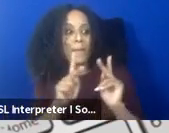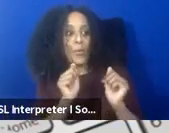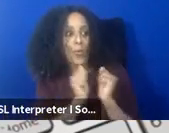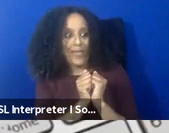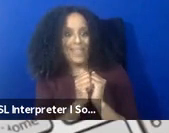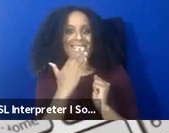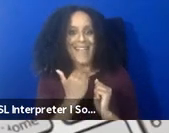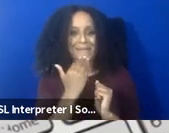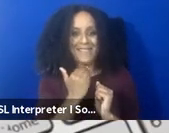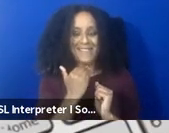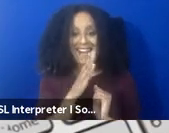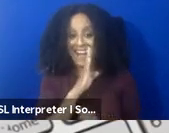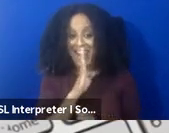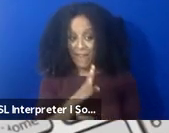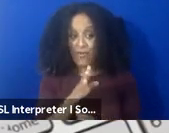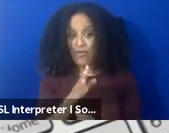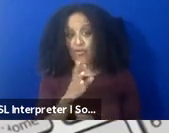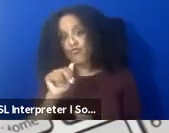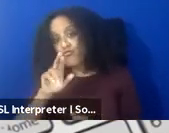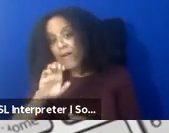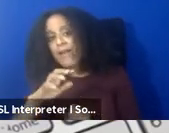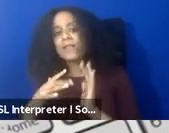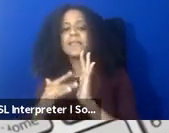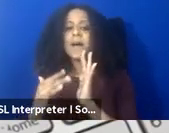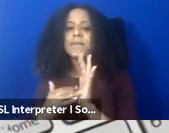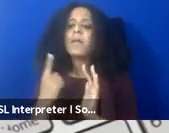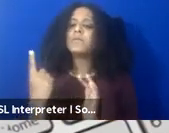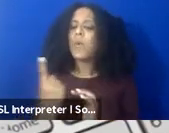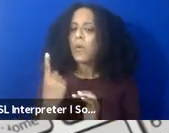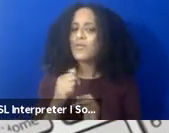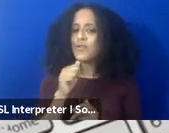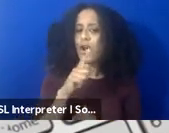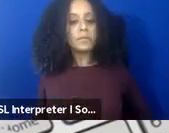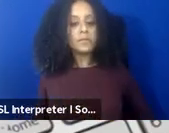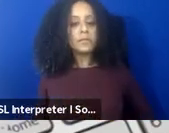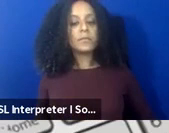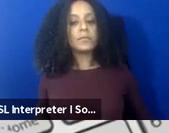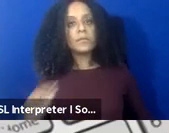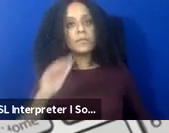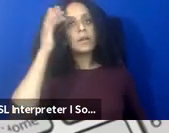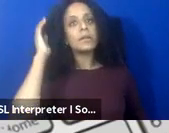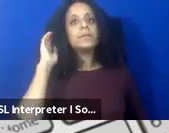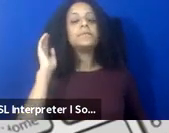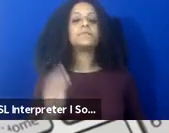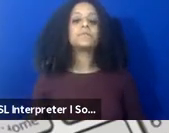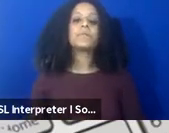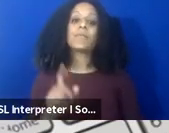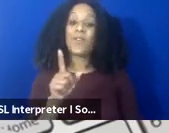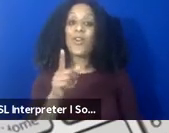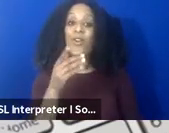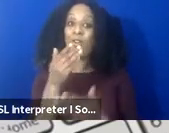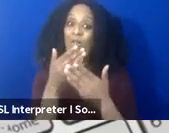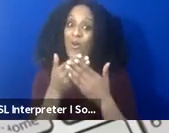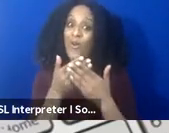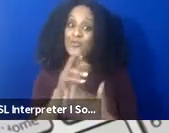diabetes? Never, rarely, sometimes, always, not sure. So pretty close